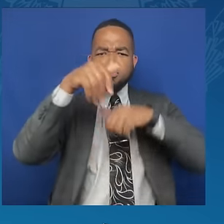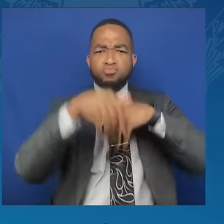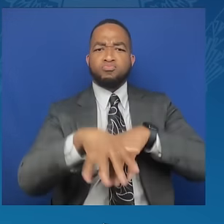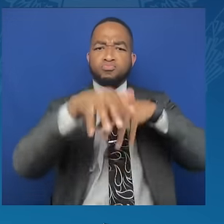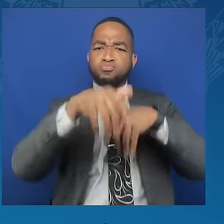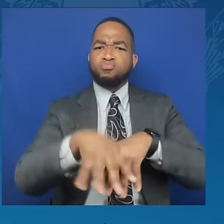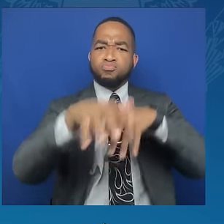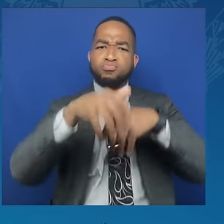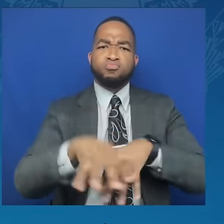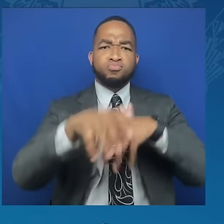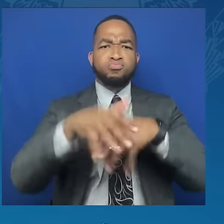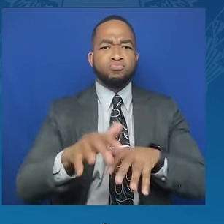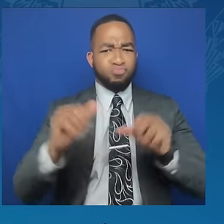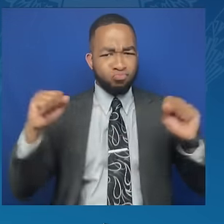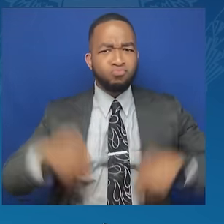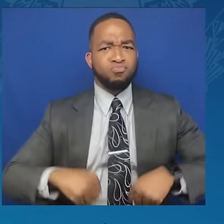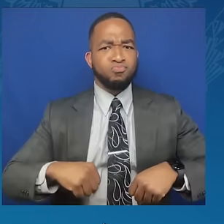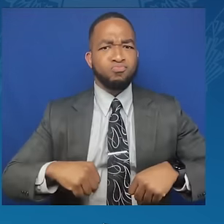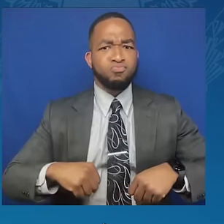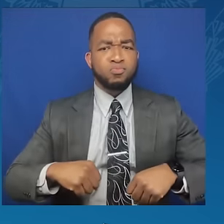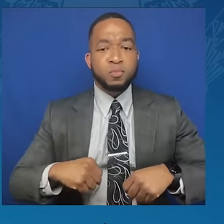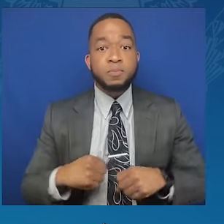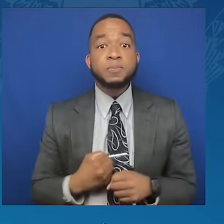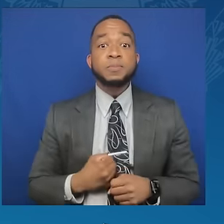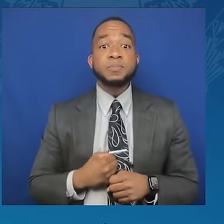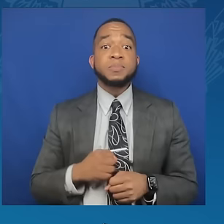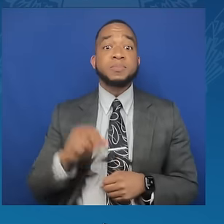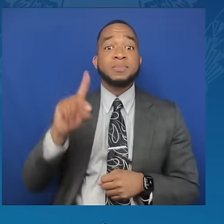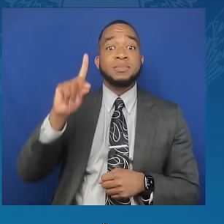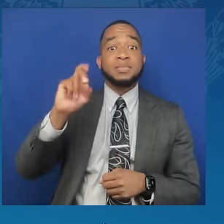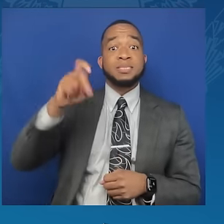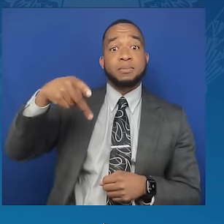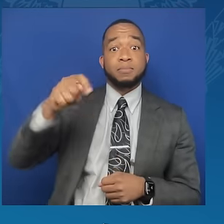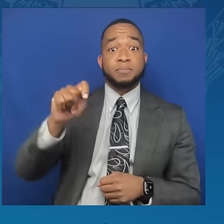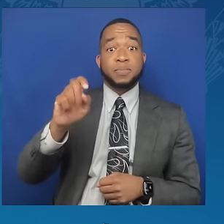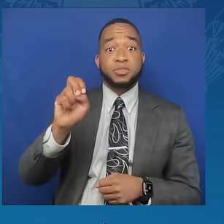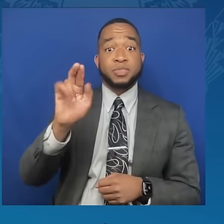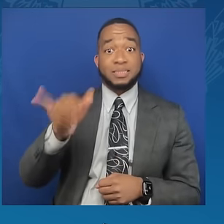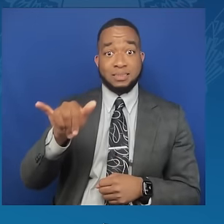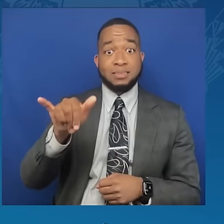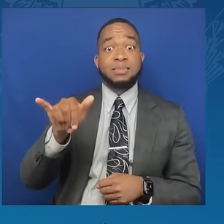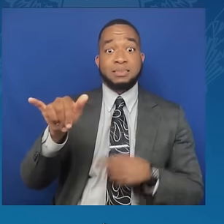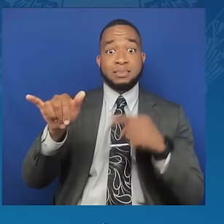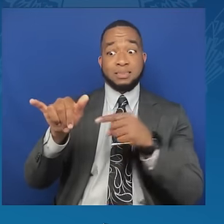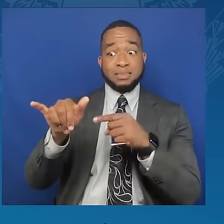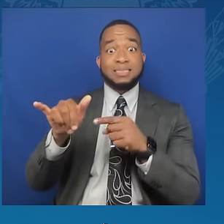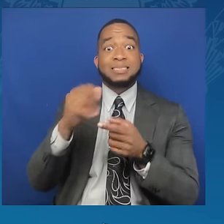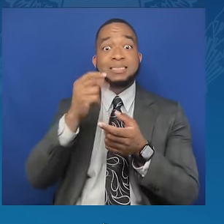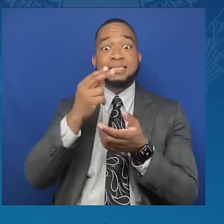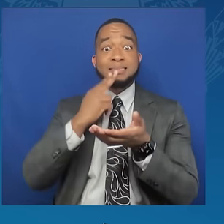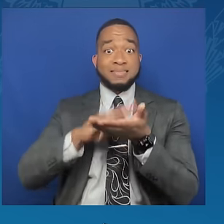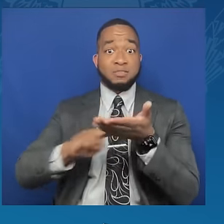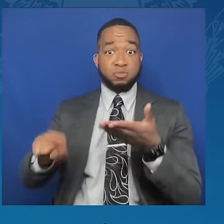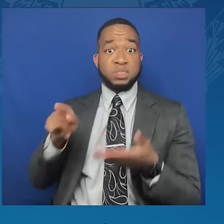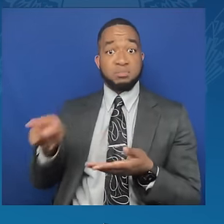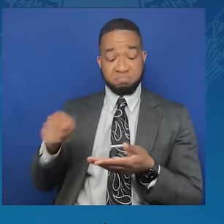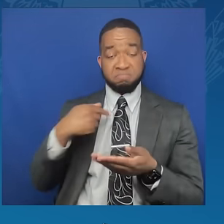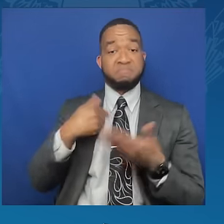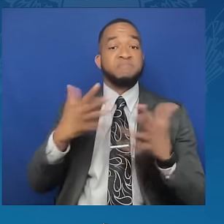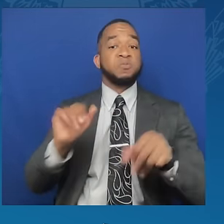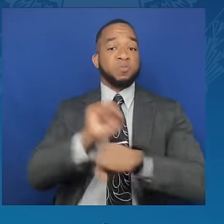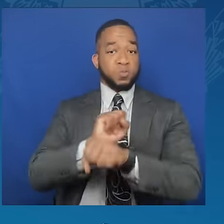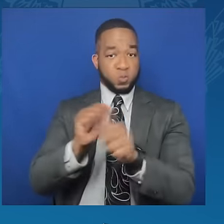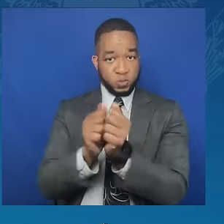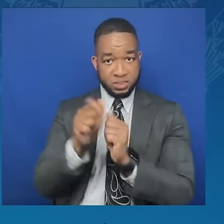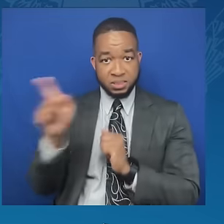the United States Department of Agriculture, I get to work with Secretary Vilsack and 100,000 people at USDA